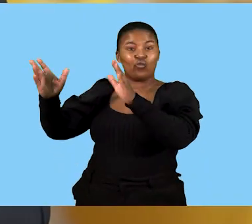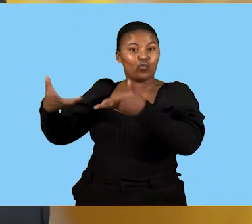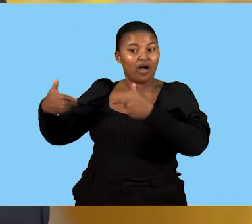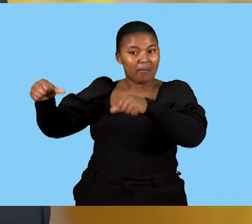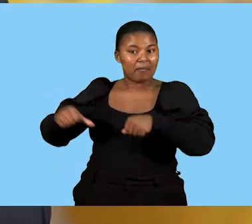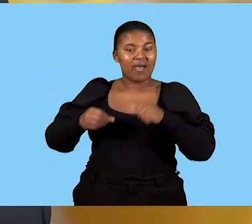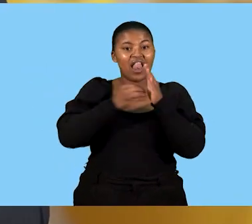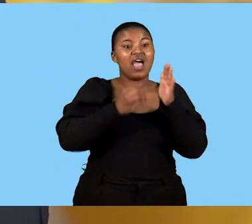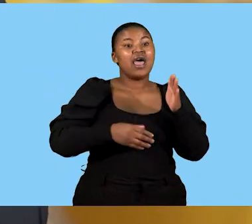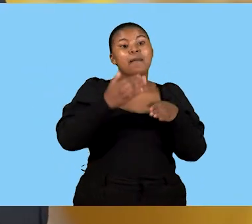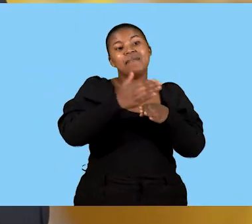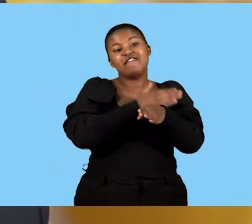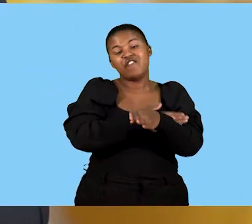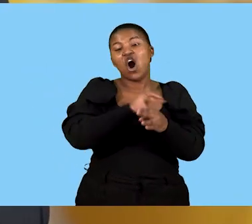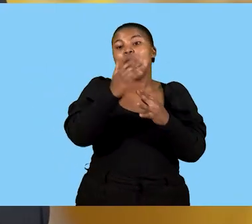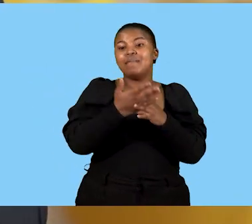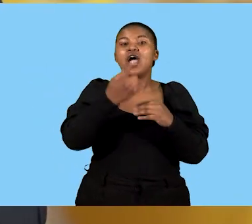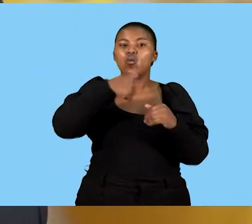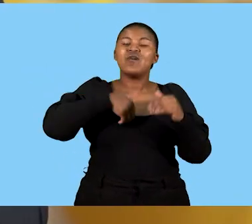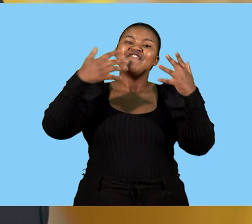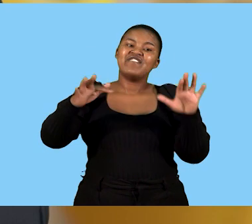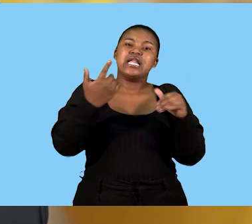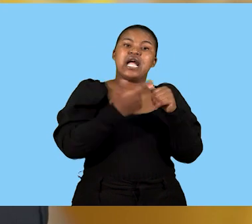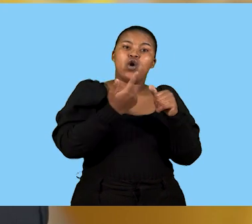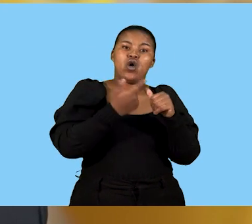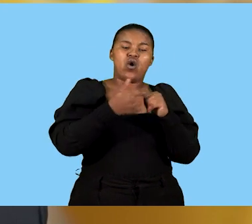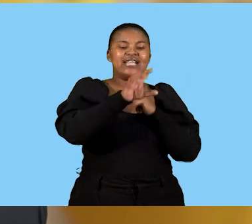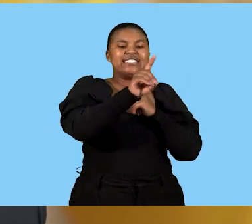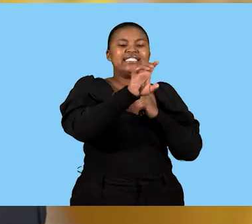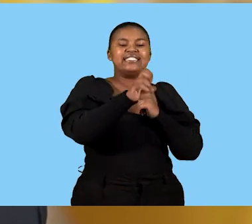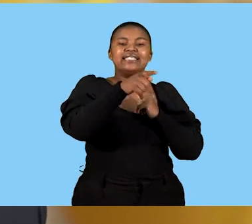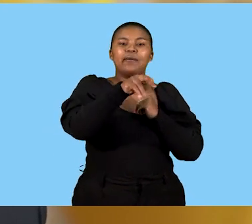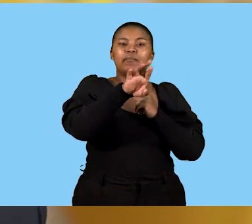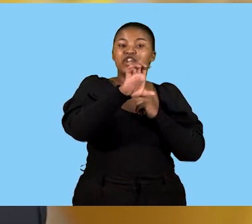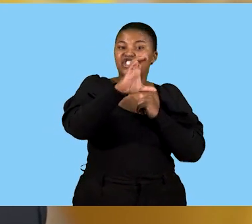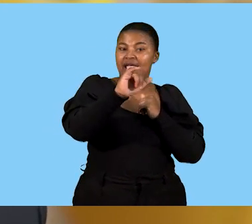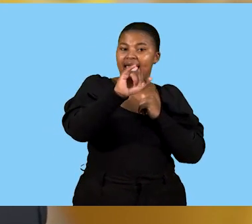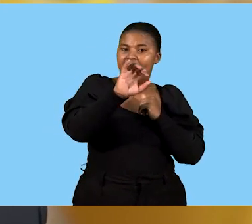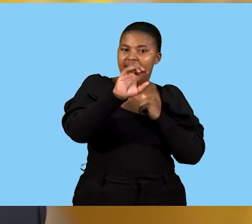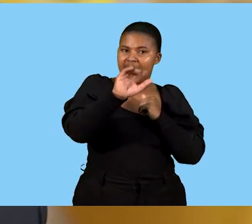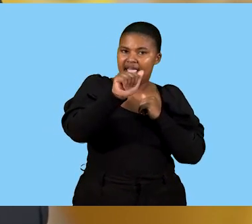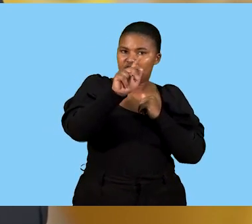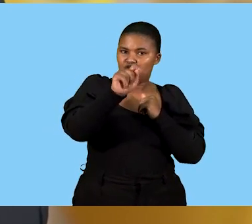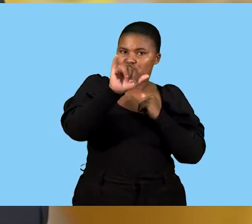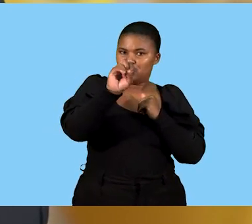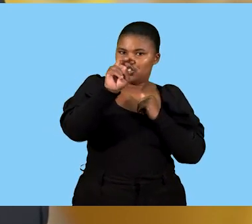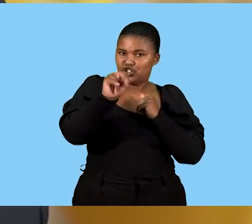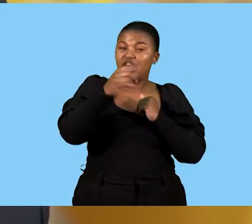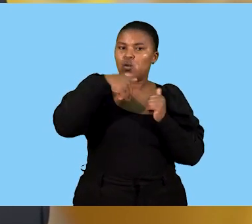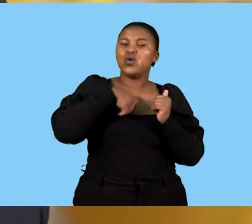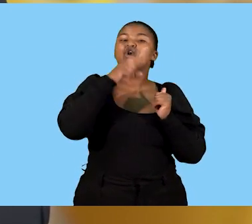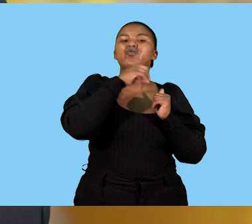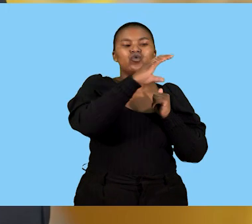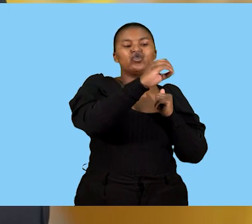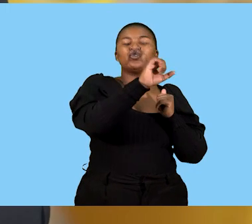Welcome back, dear learners. Before the ad break, we calculated depreciation using the cost price method. With me here, I have the